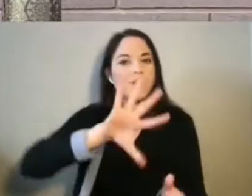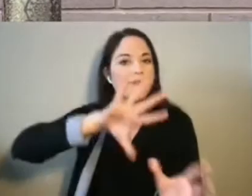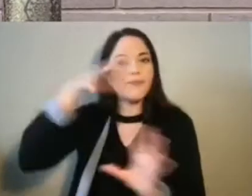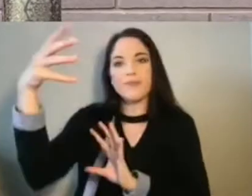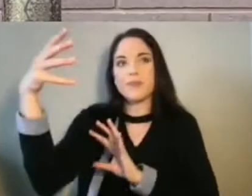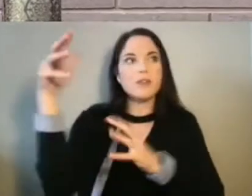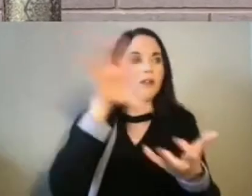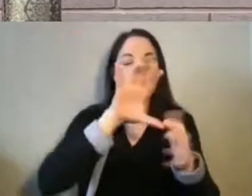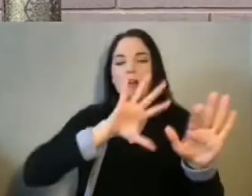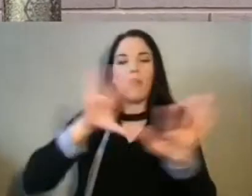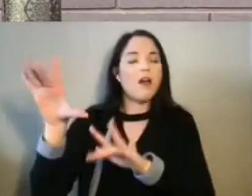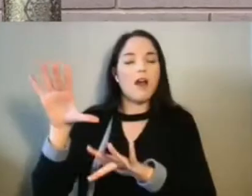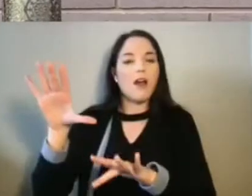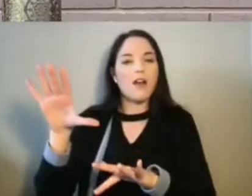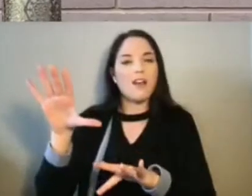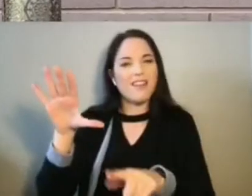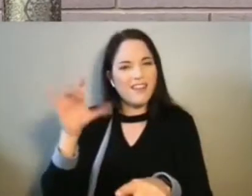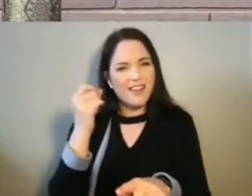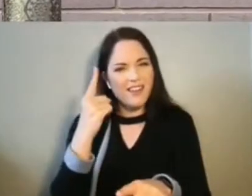by the love of Christ,